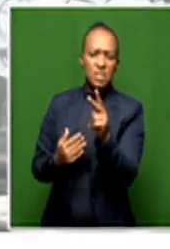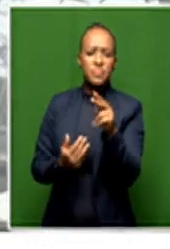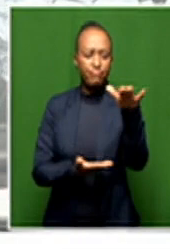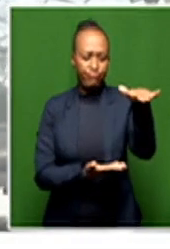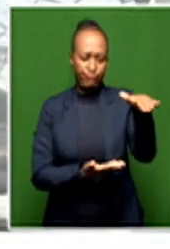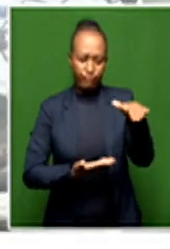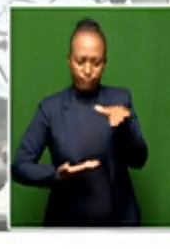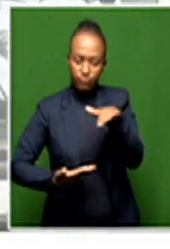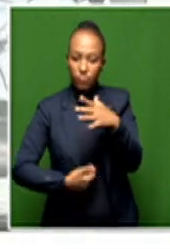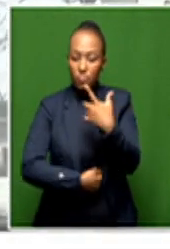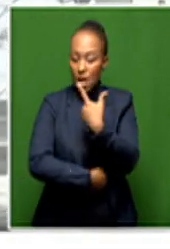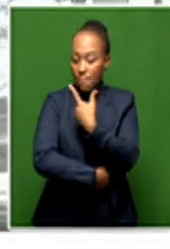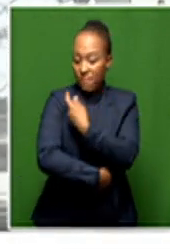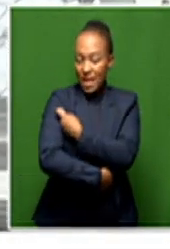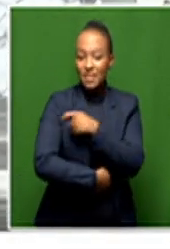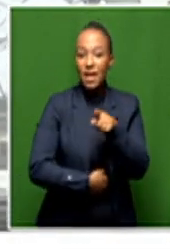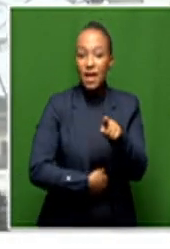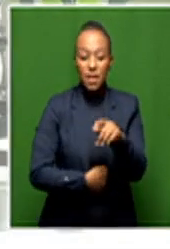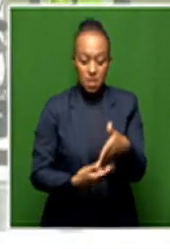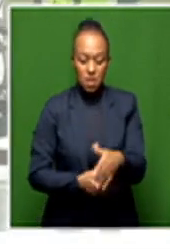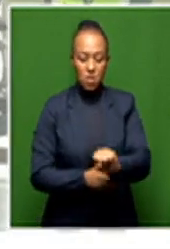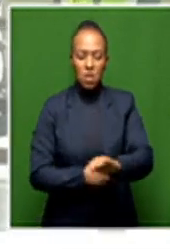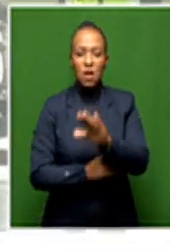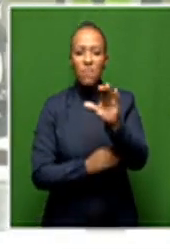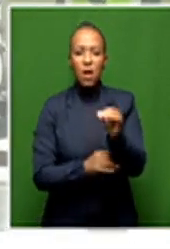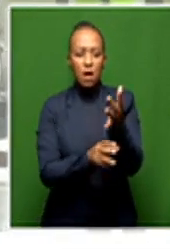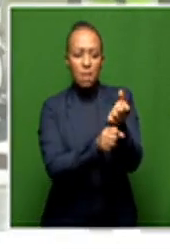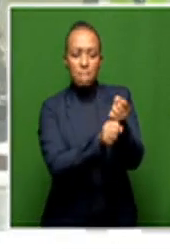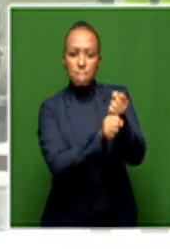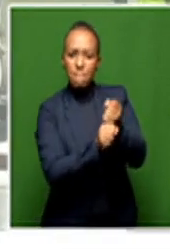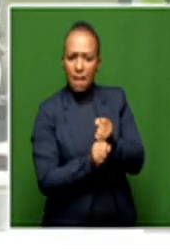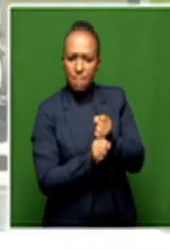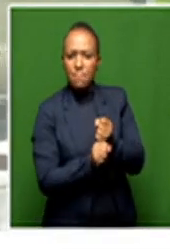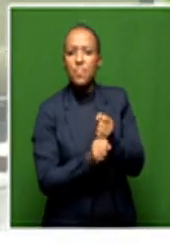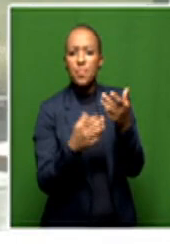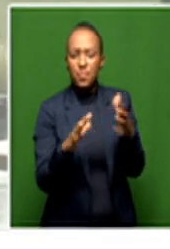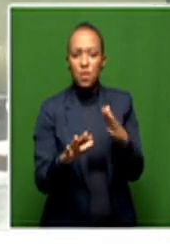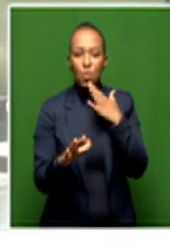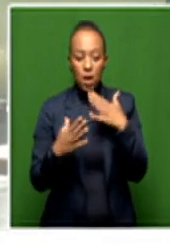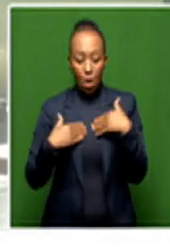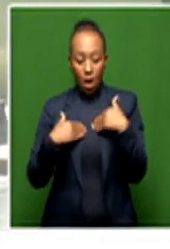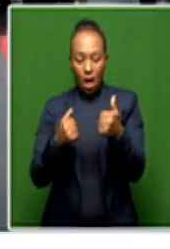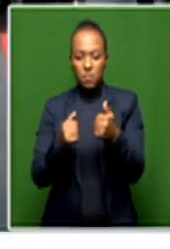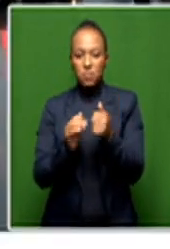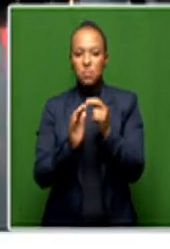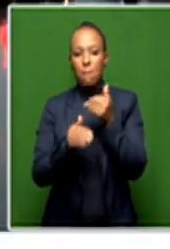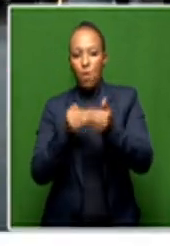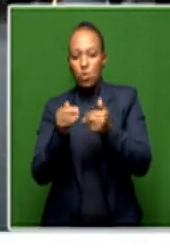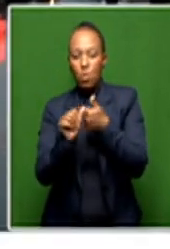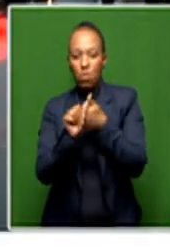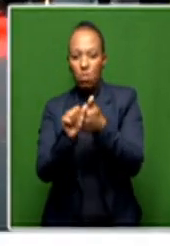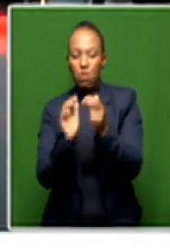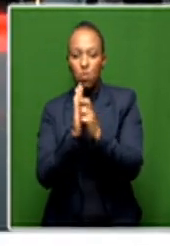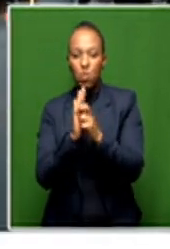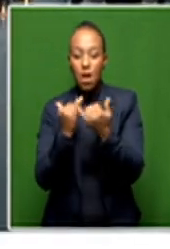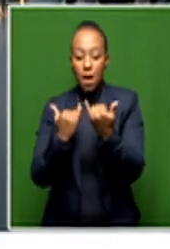landed here in South Africa. They're being stored. They're now looking, going through all these health protocols. The online